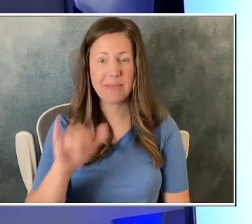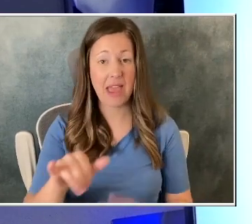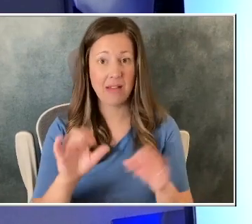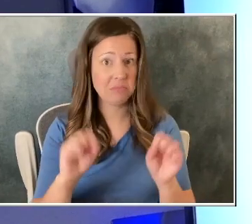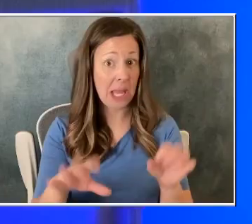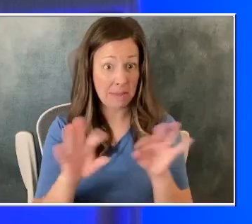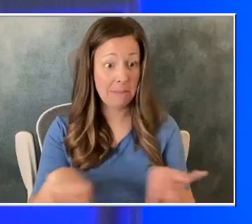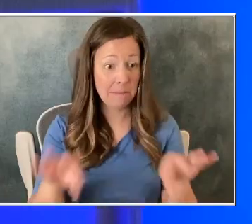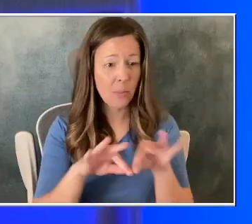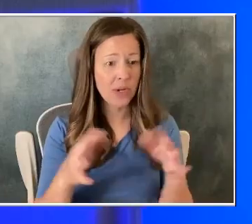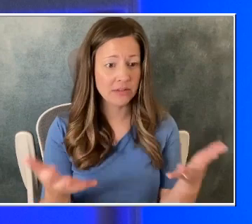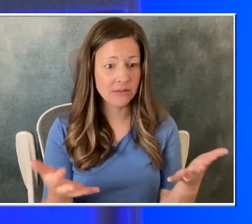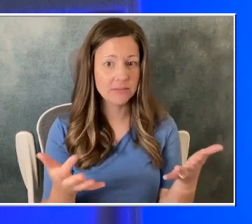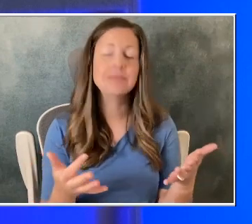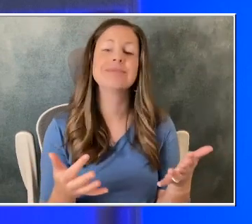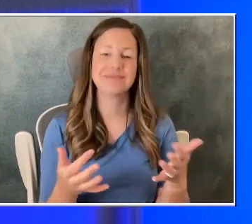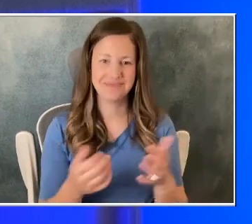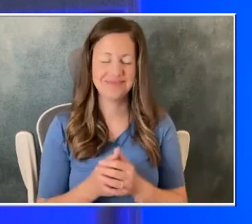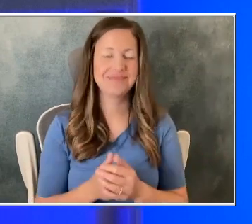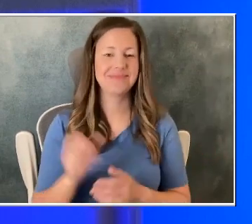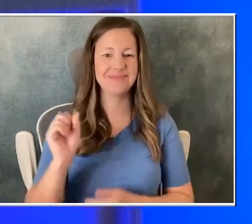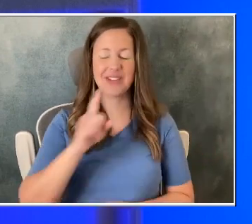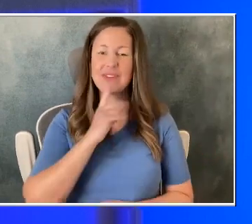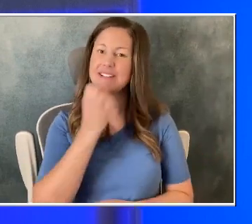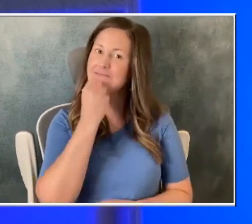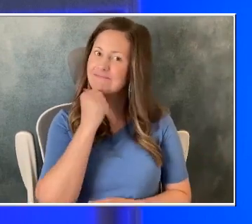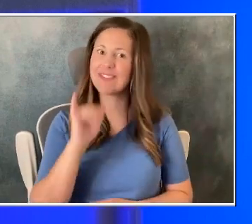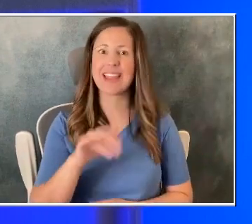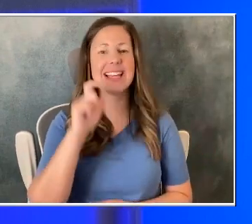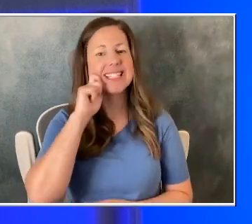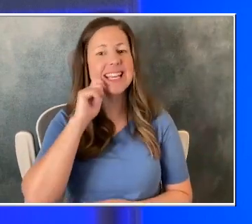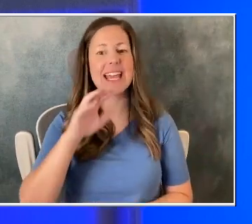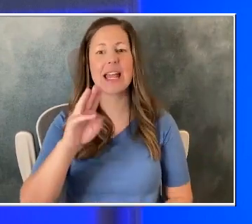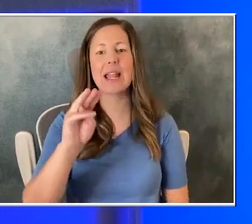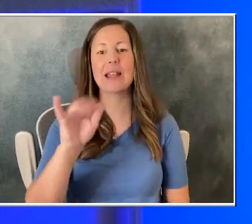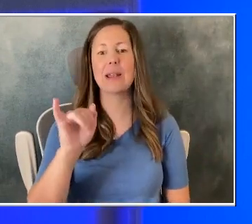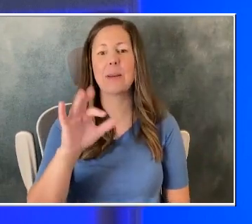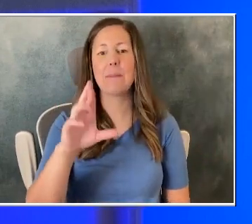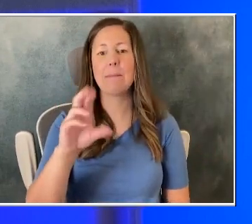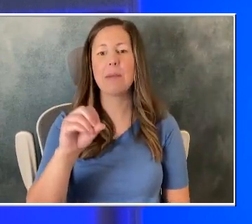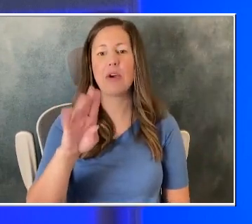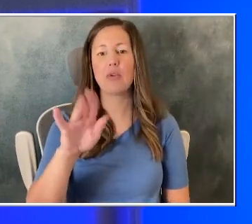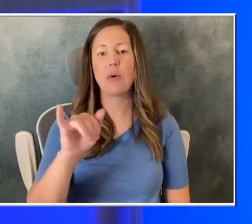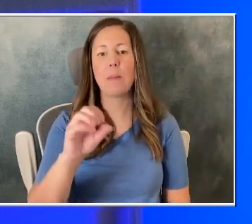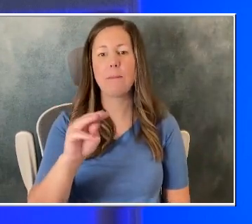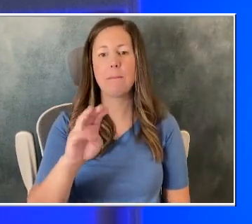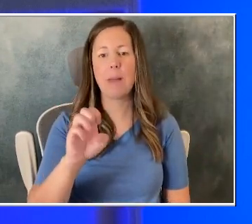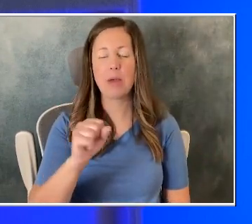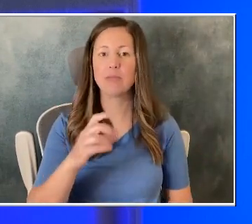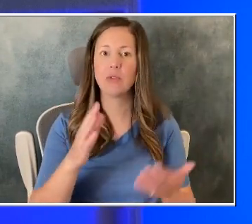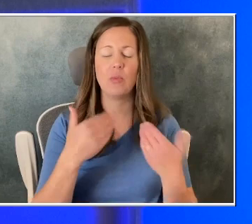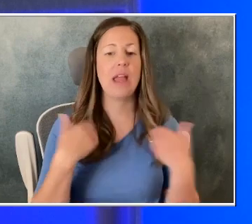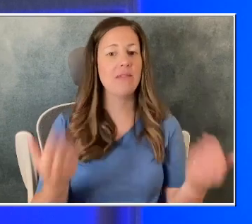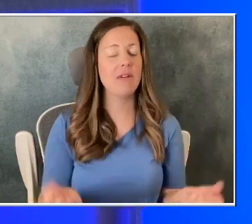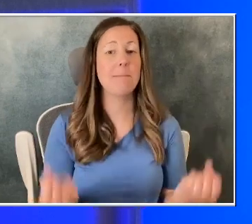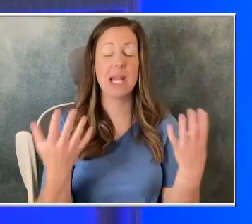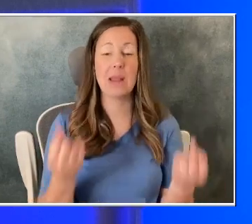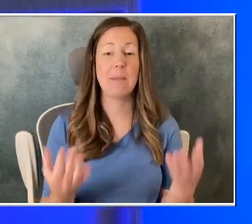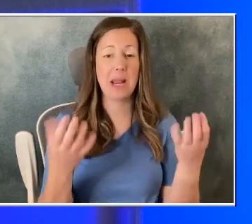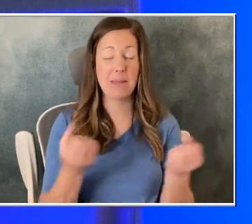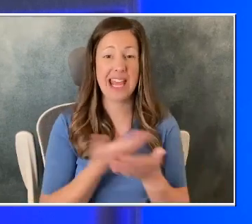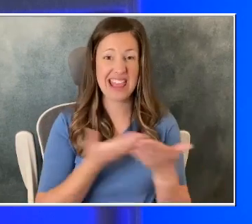this is another topic that's near and dear to my heart, the skin microbiome. We have 1 trillion organisms. It doesn't sound very nice. We have 1 trillion organisms on our skin.